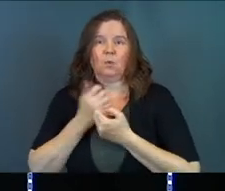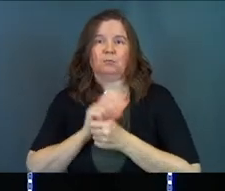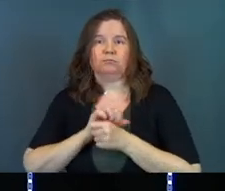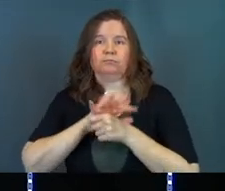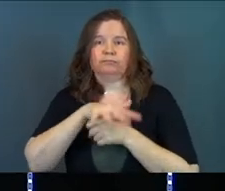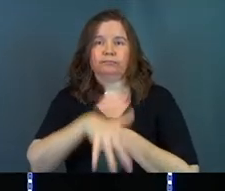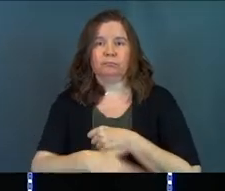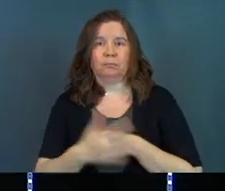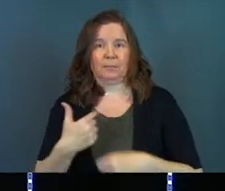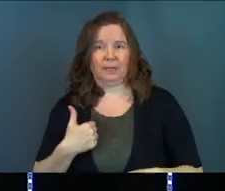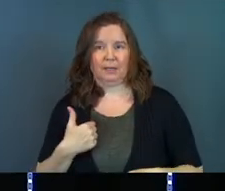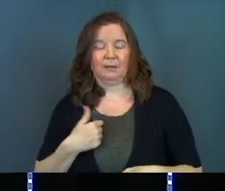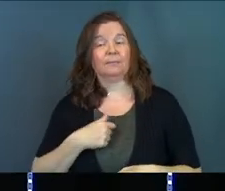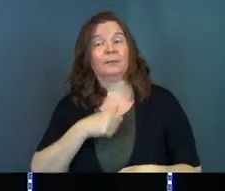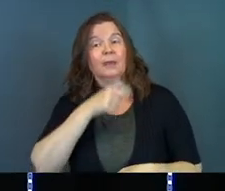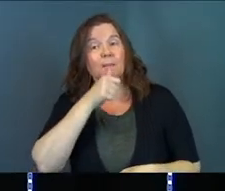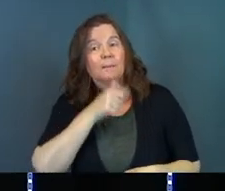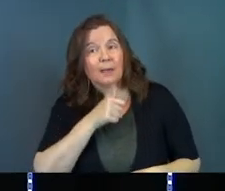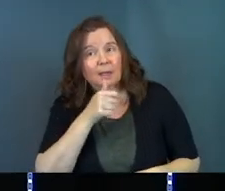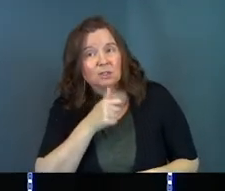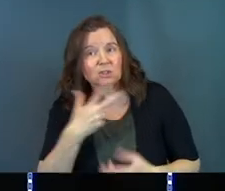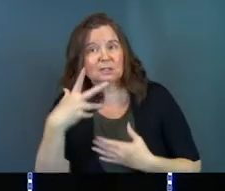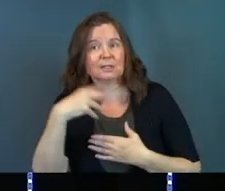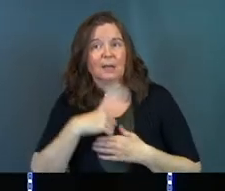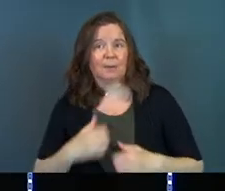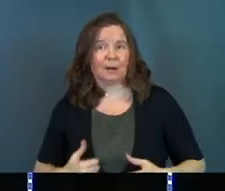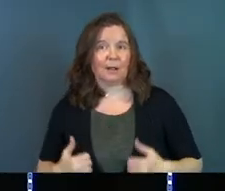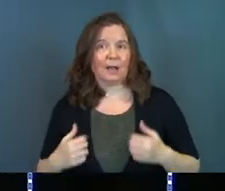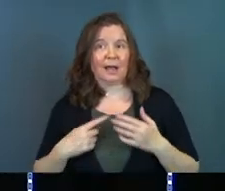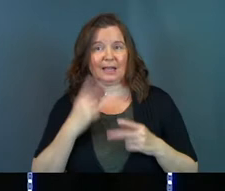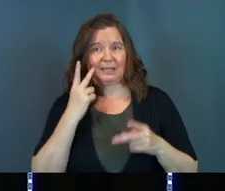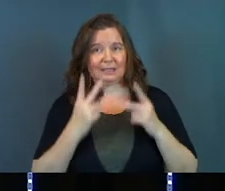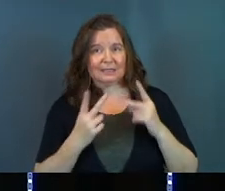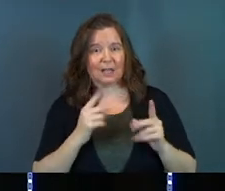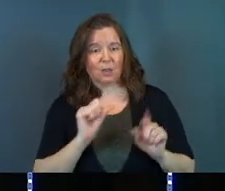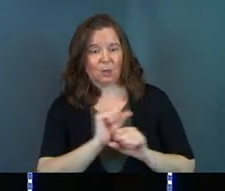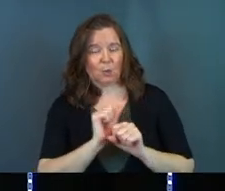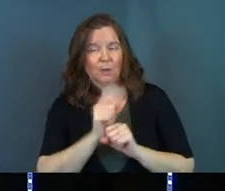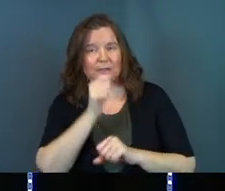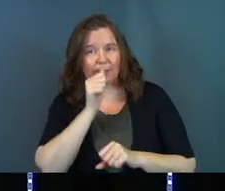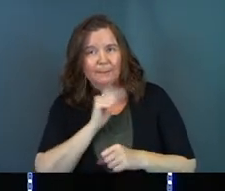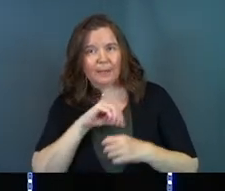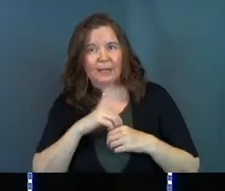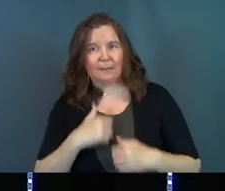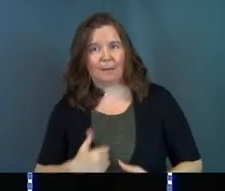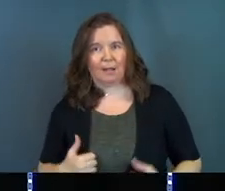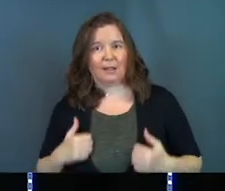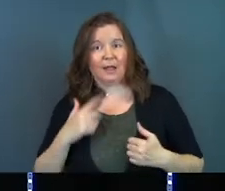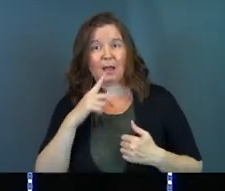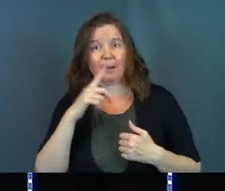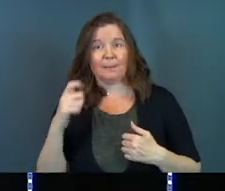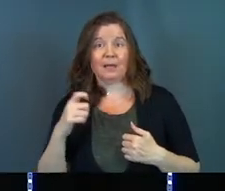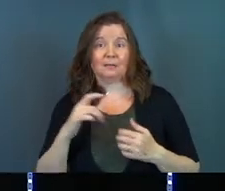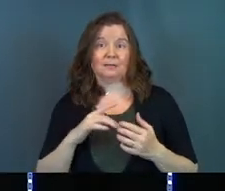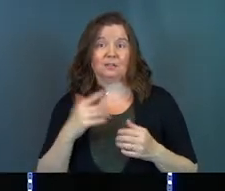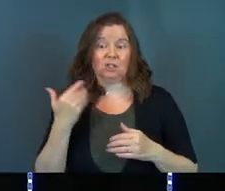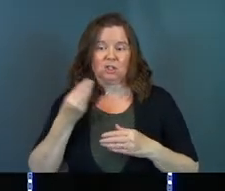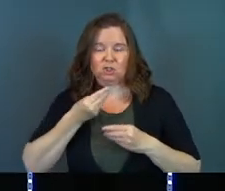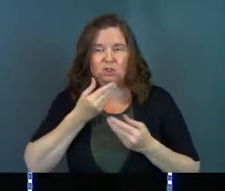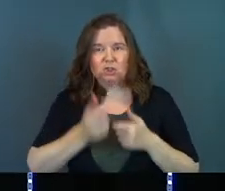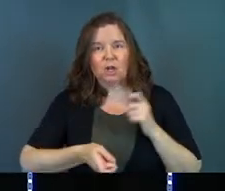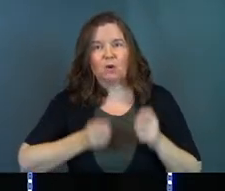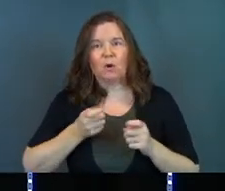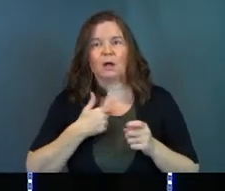me. Patience came into my life. I can see the works of patience in my life because and